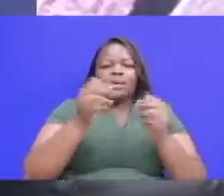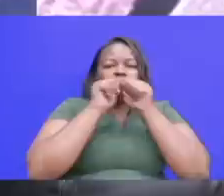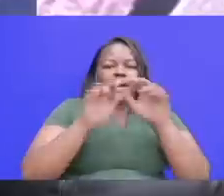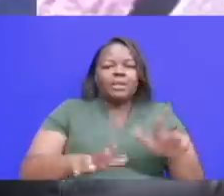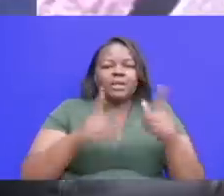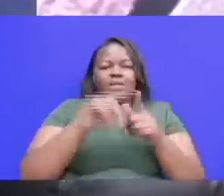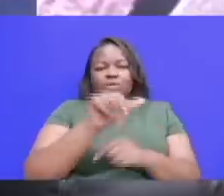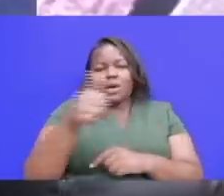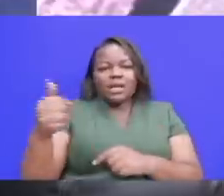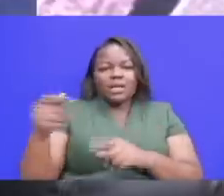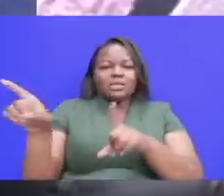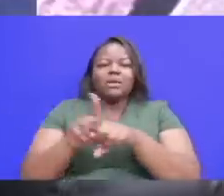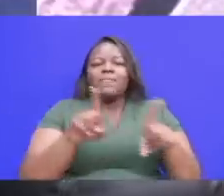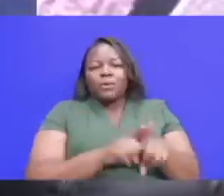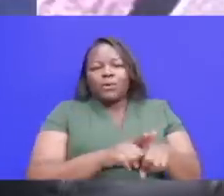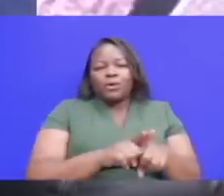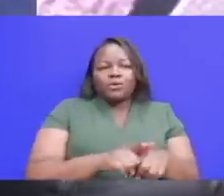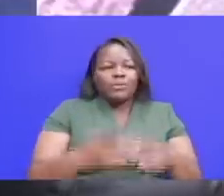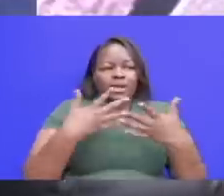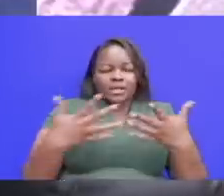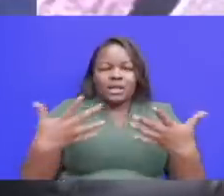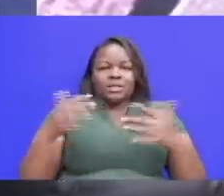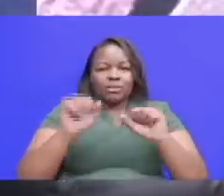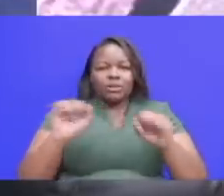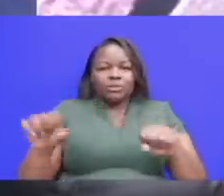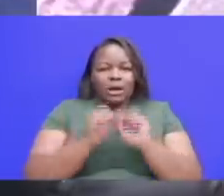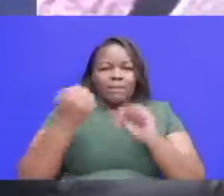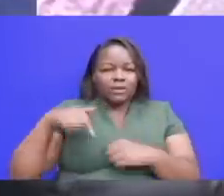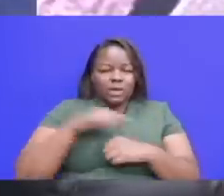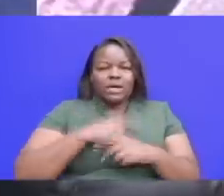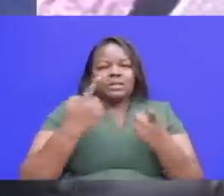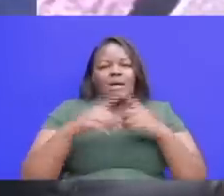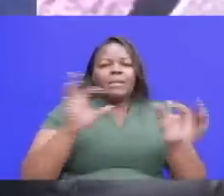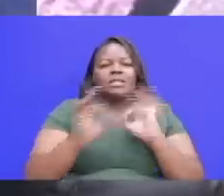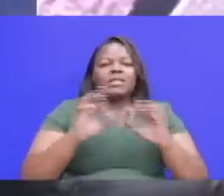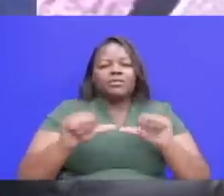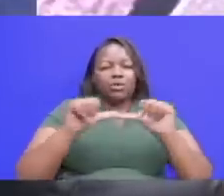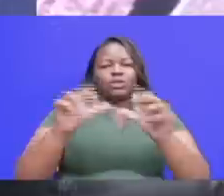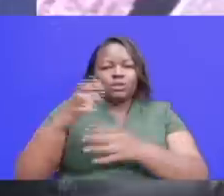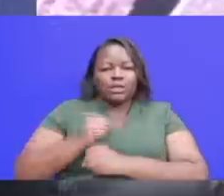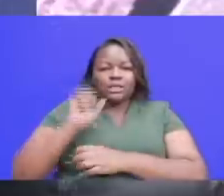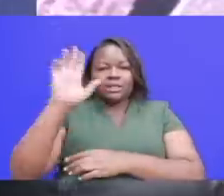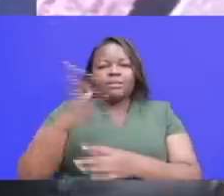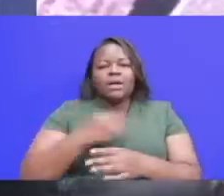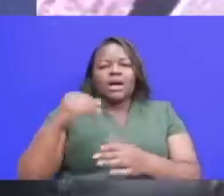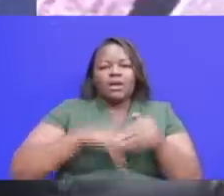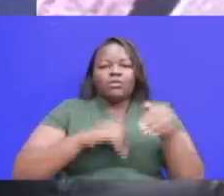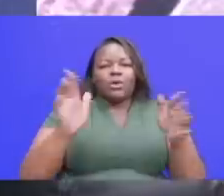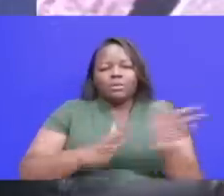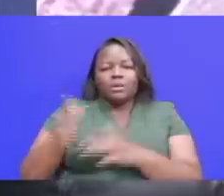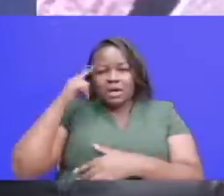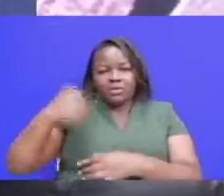to others. Also, tragic things may happen to us, but if we continue to trust him and follow his plan for us, we